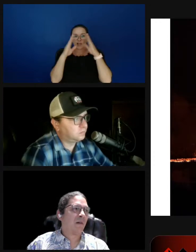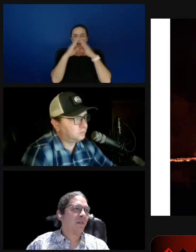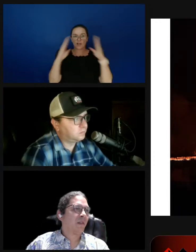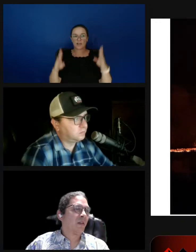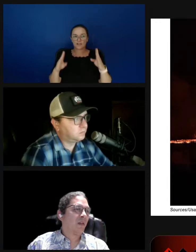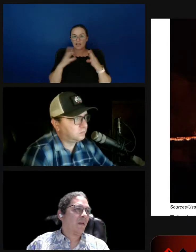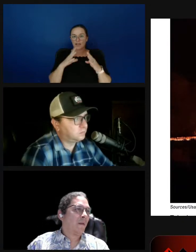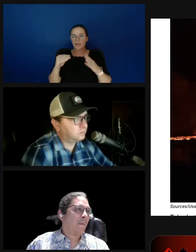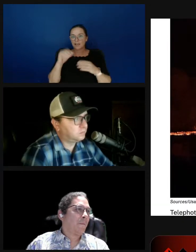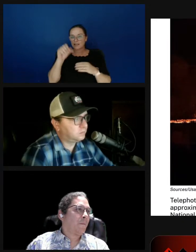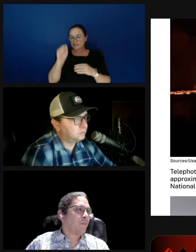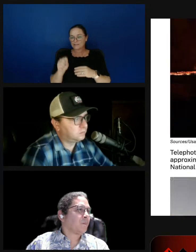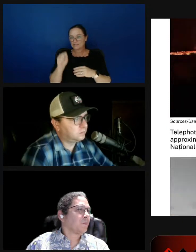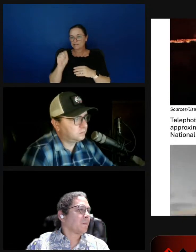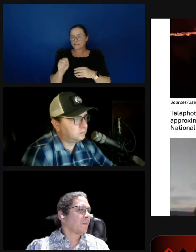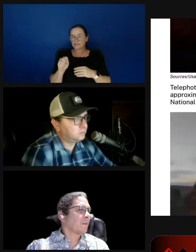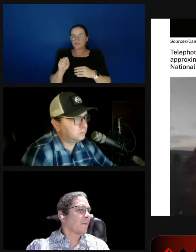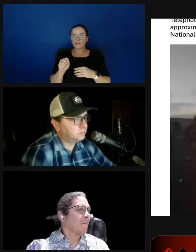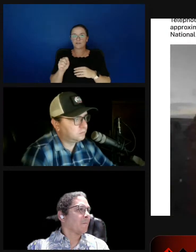in the south.